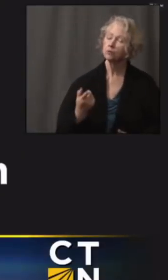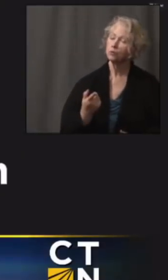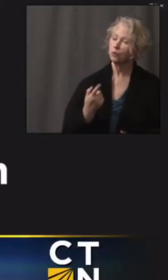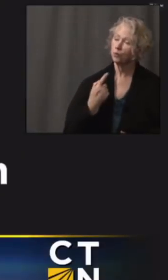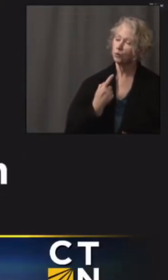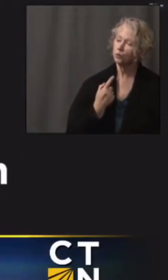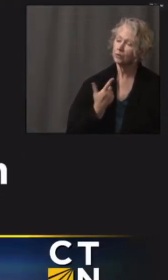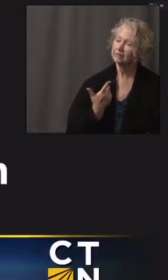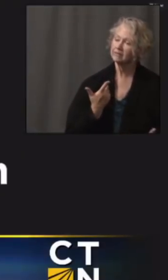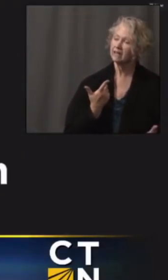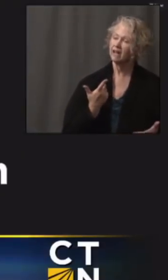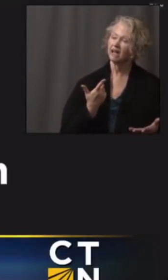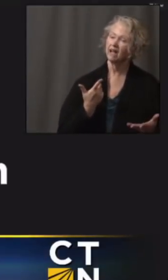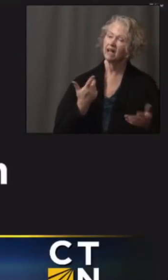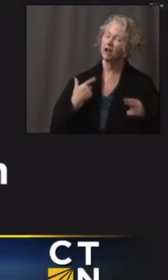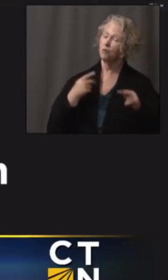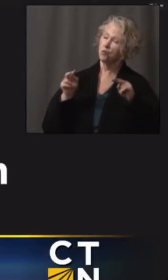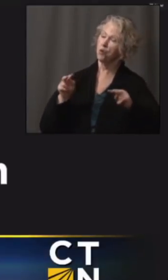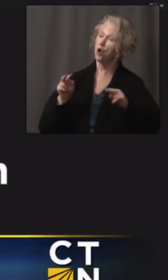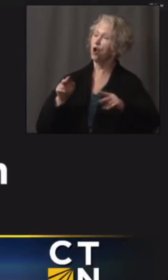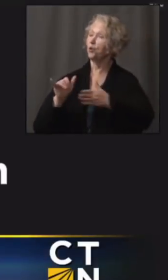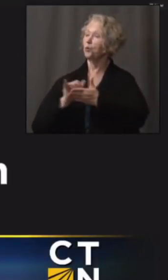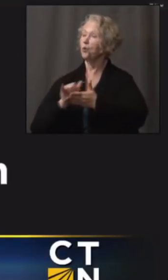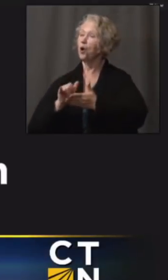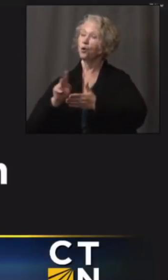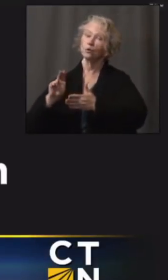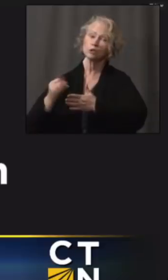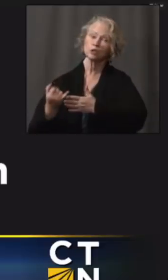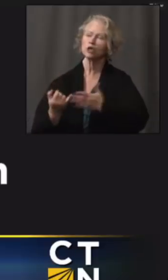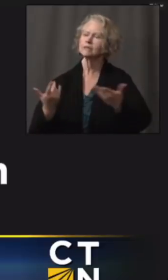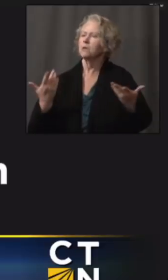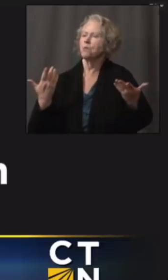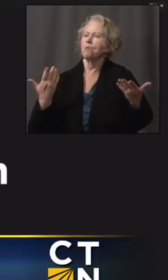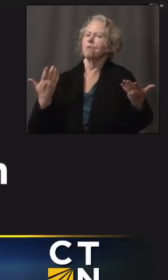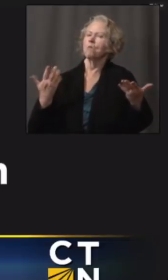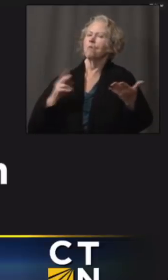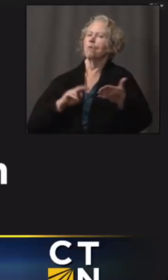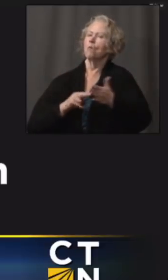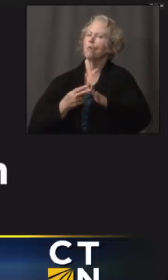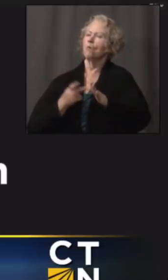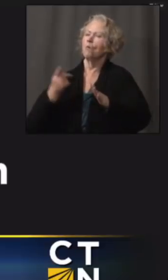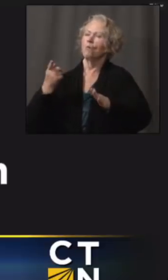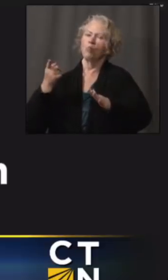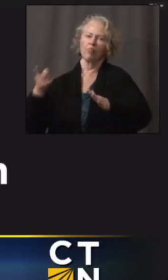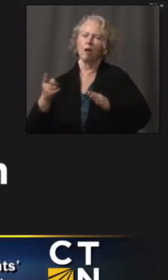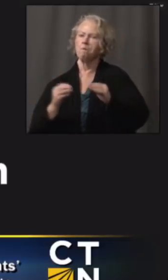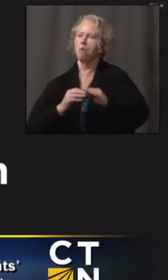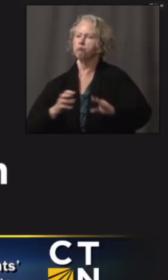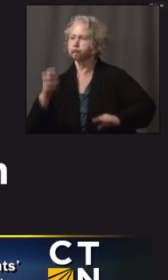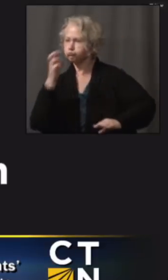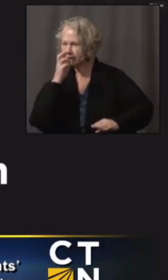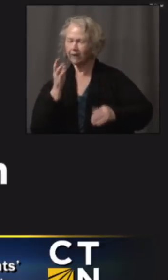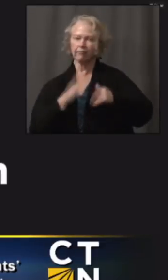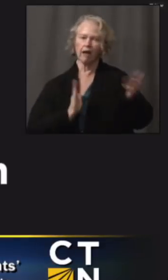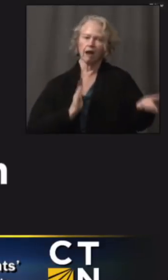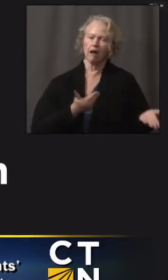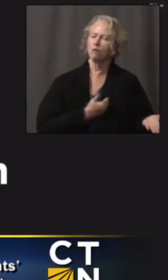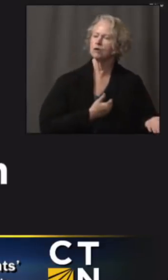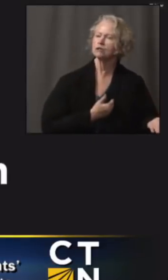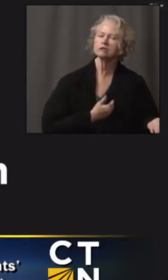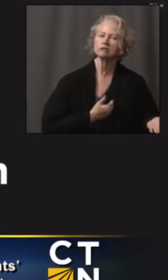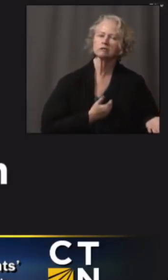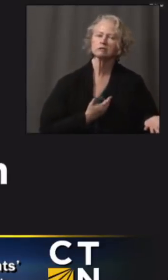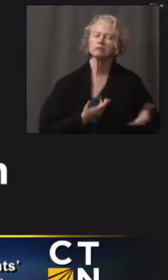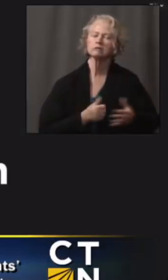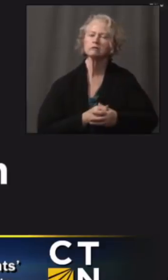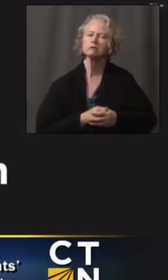about kind of keeping up with New York and New Jersey. So is there a specific reason why they have stricter capacity restrictions for indoor dining and for gyms than